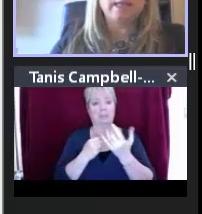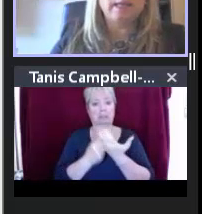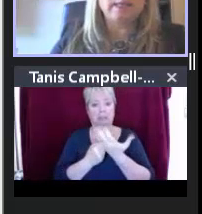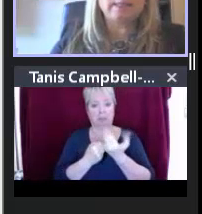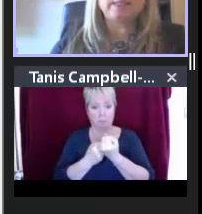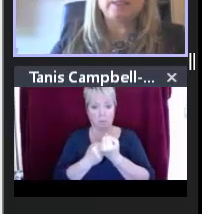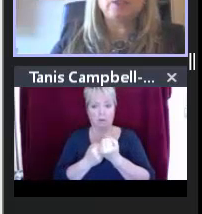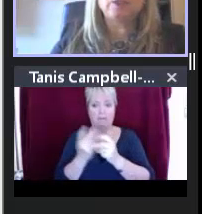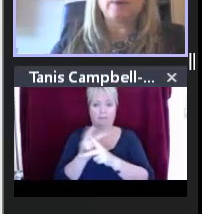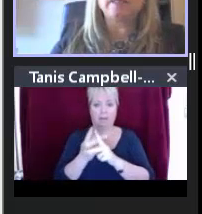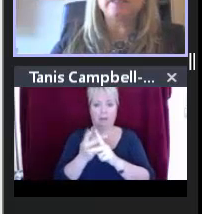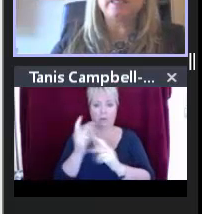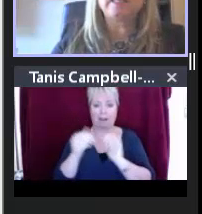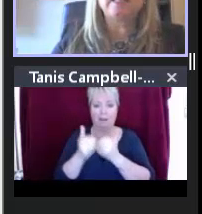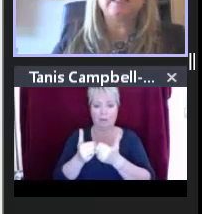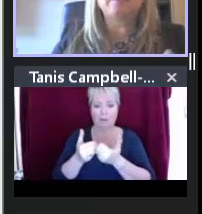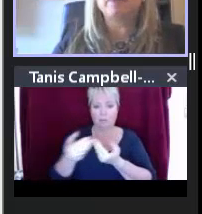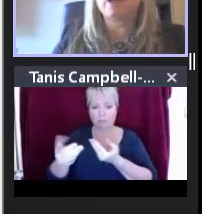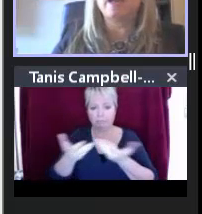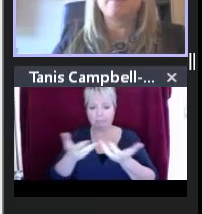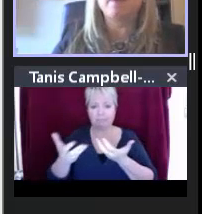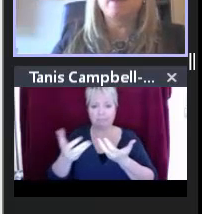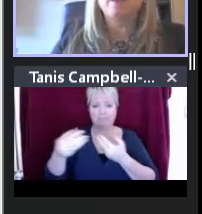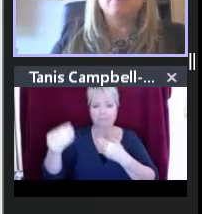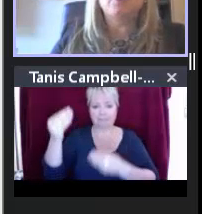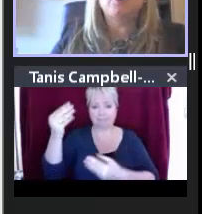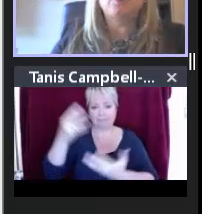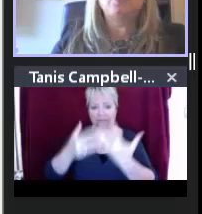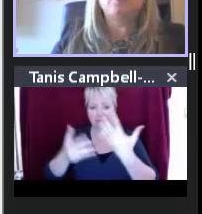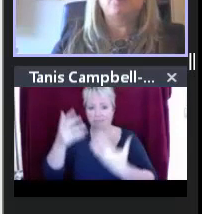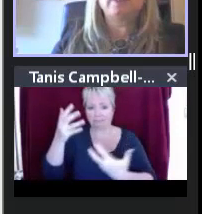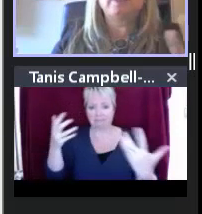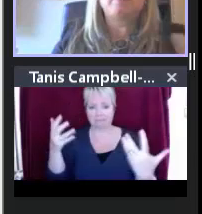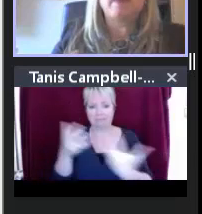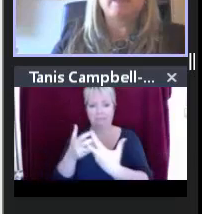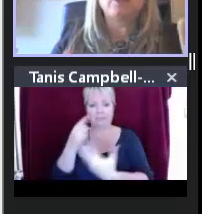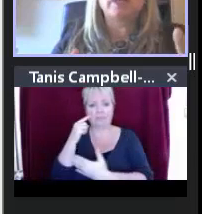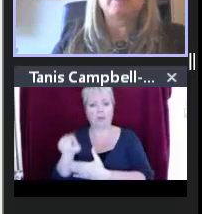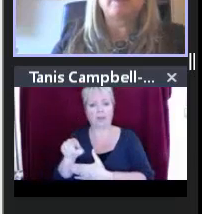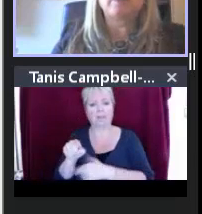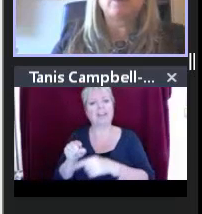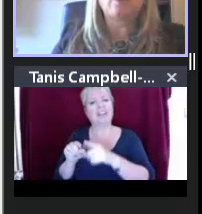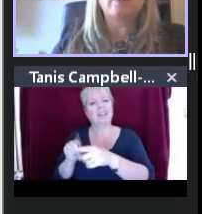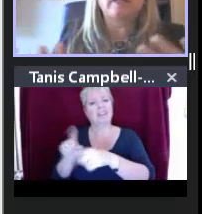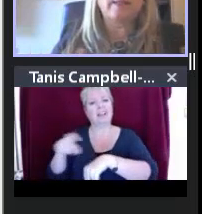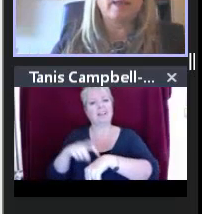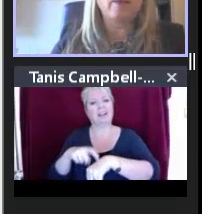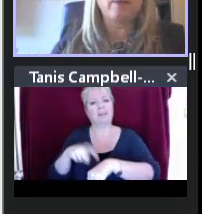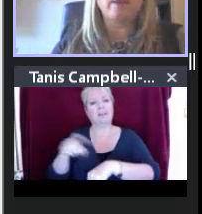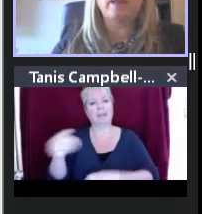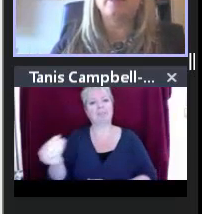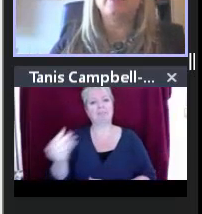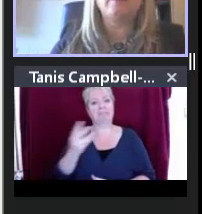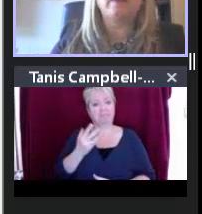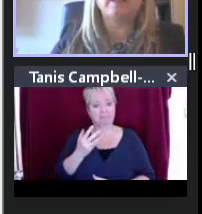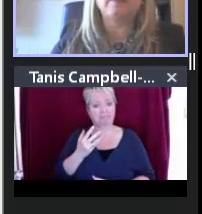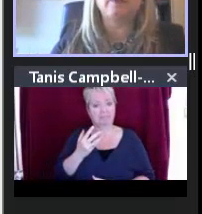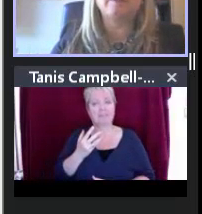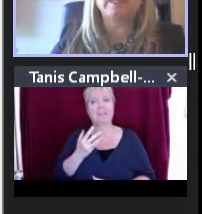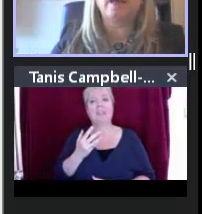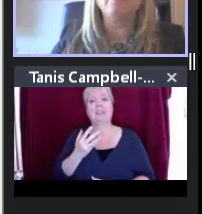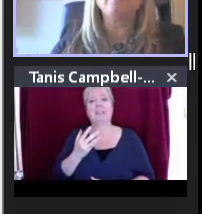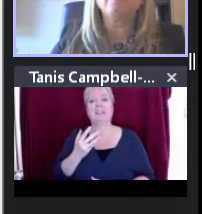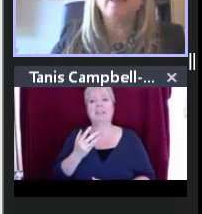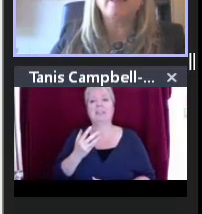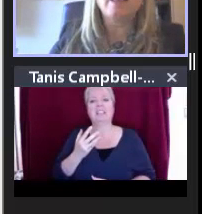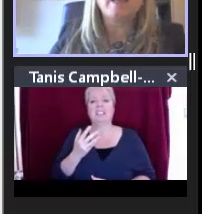communicate his needs to us. He needed some time to just make an adjustment on the health end of things